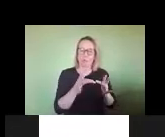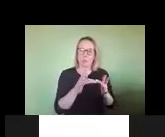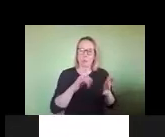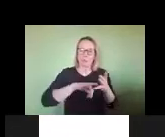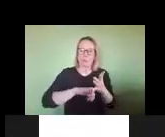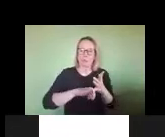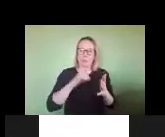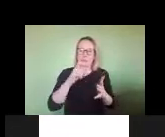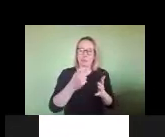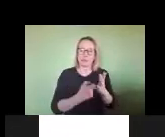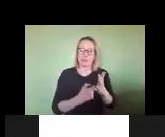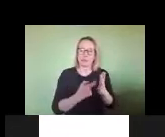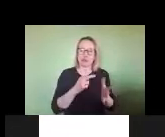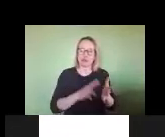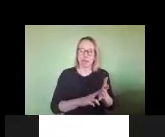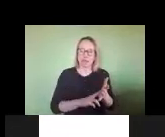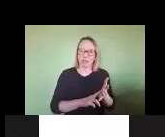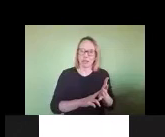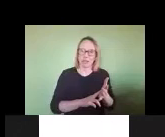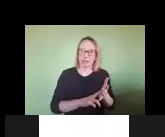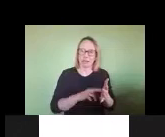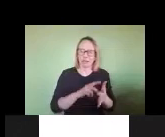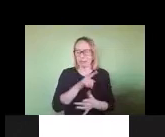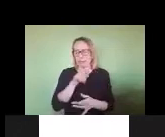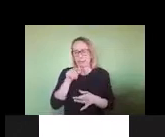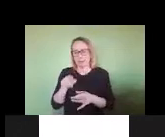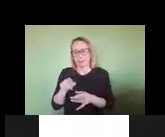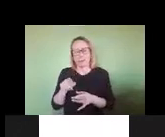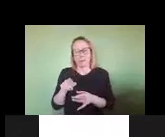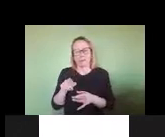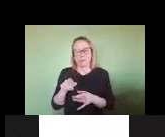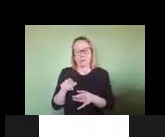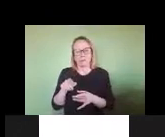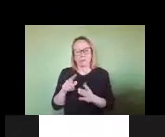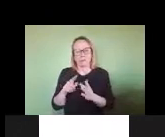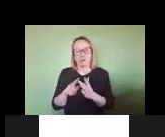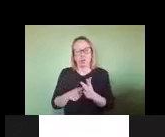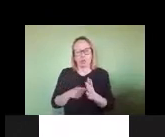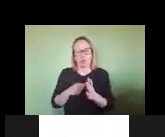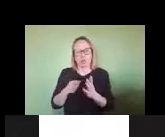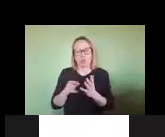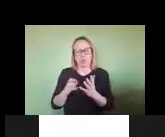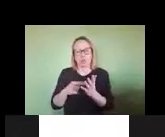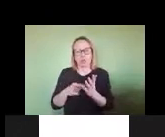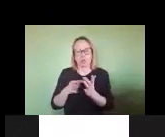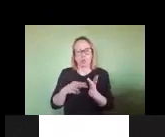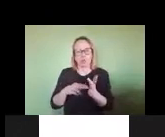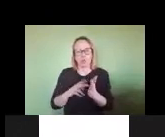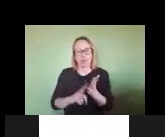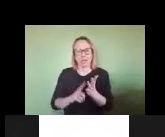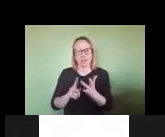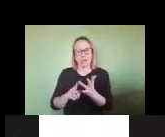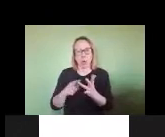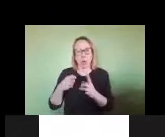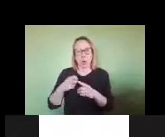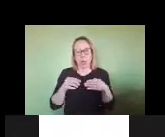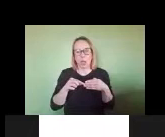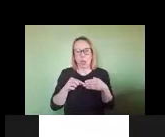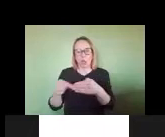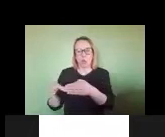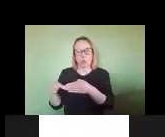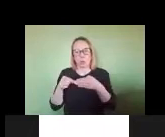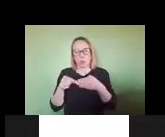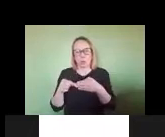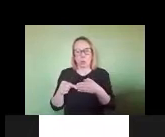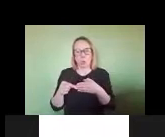photo bank. And we also had Justin Wood, who gave us a tour of Stirling